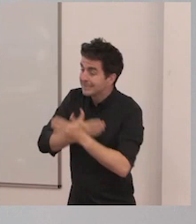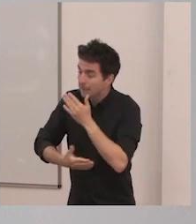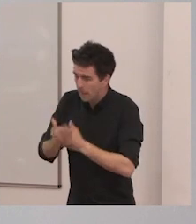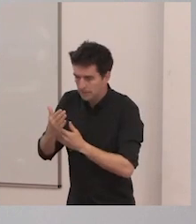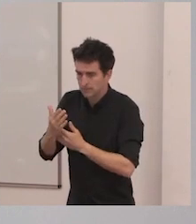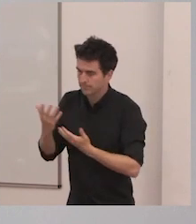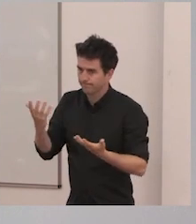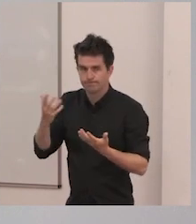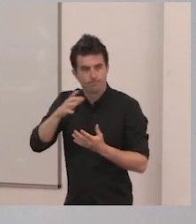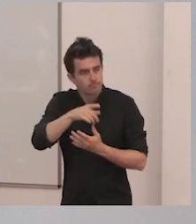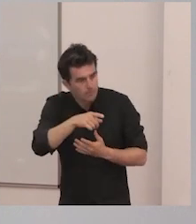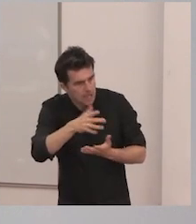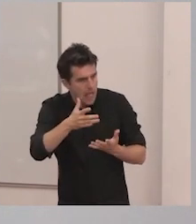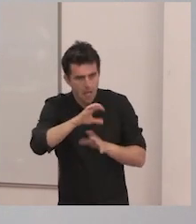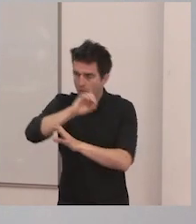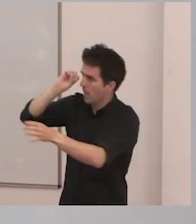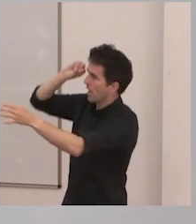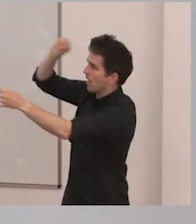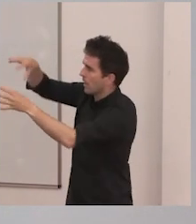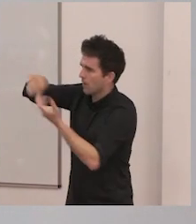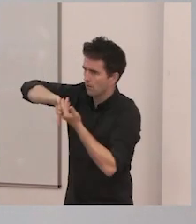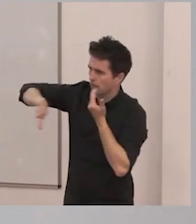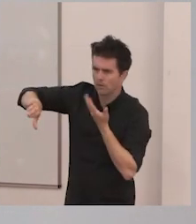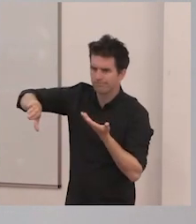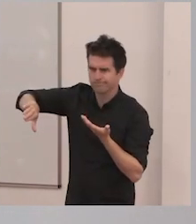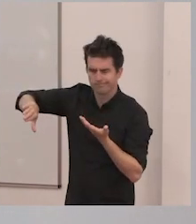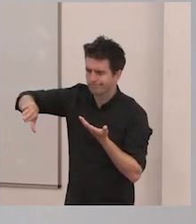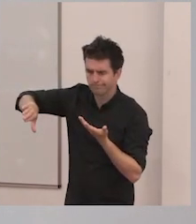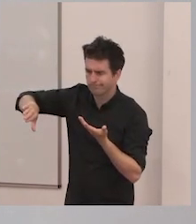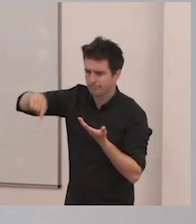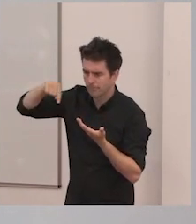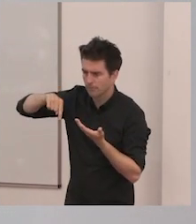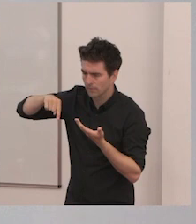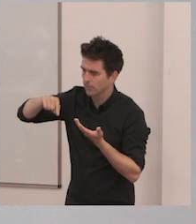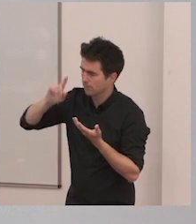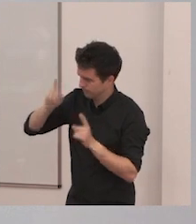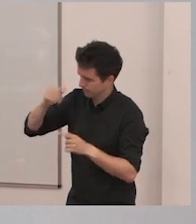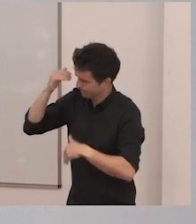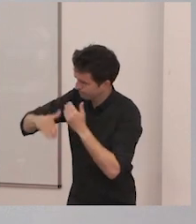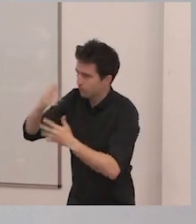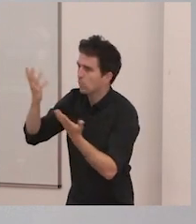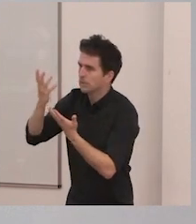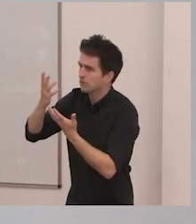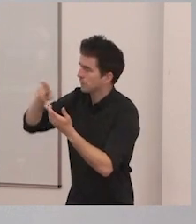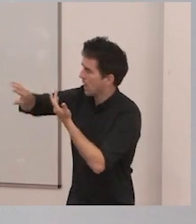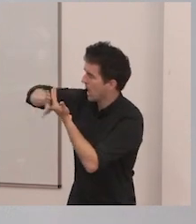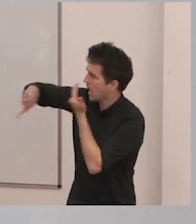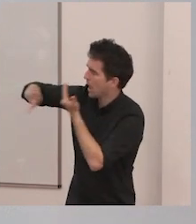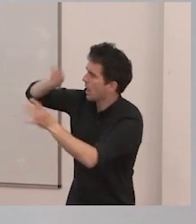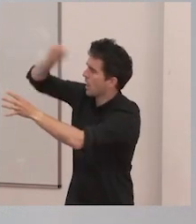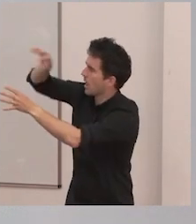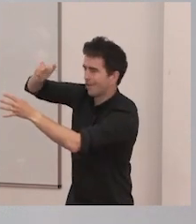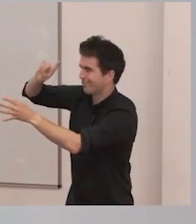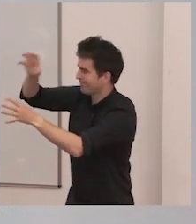necessary support to ensure children with disabilities can live in their family or in